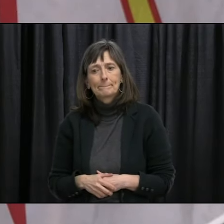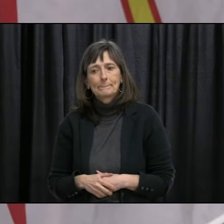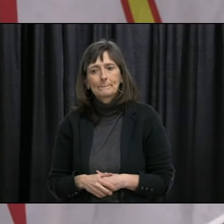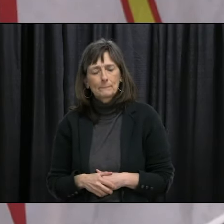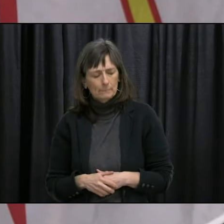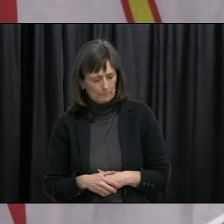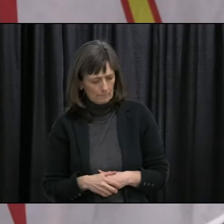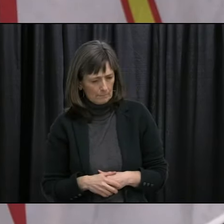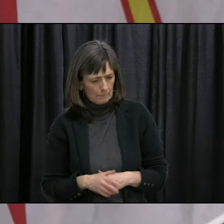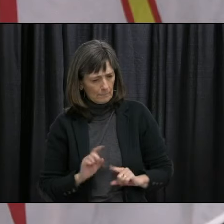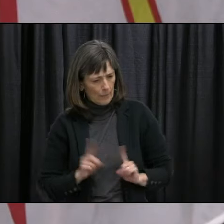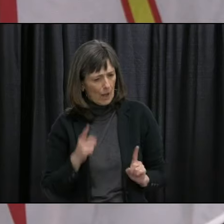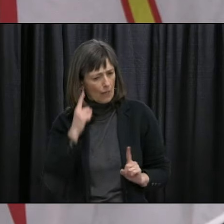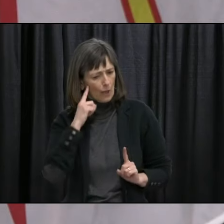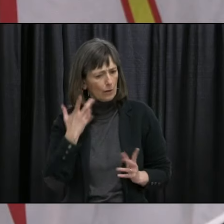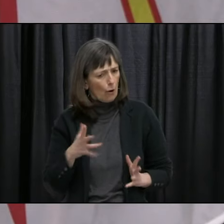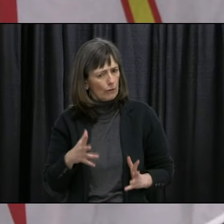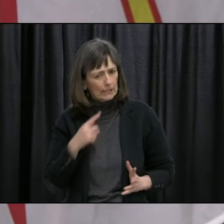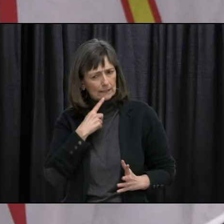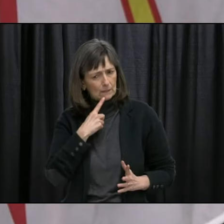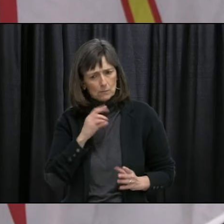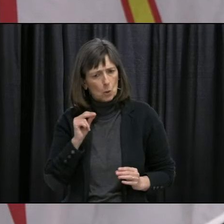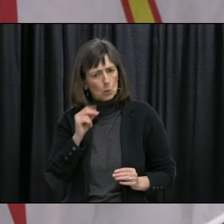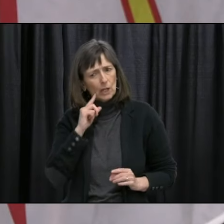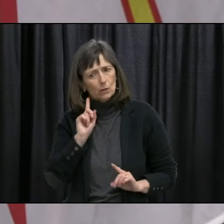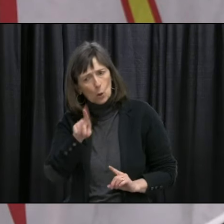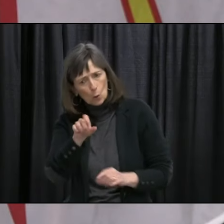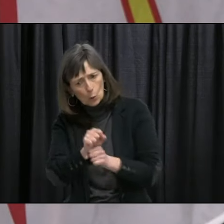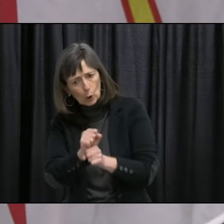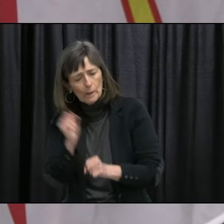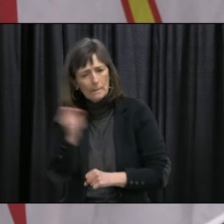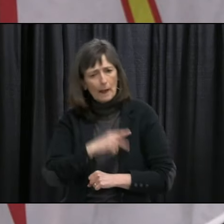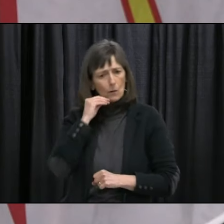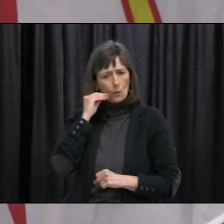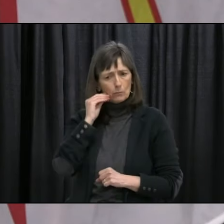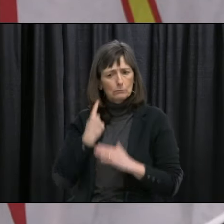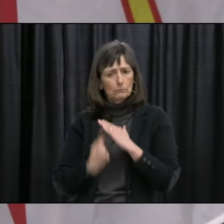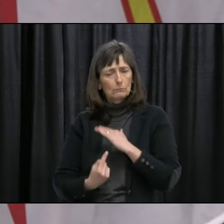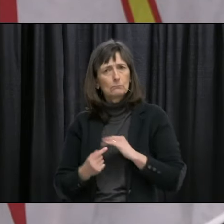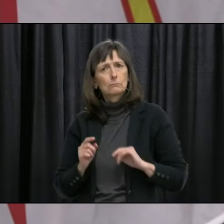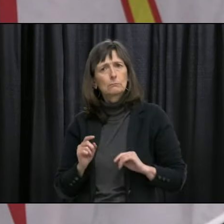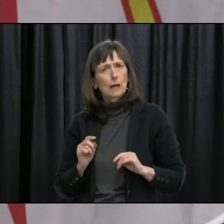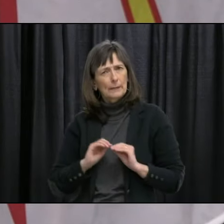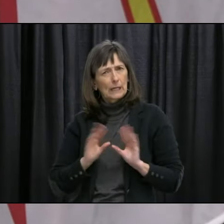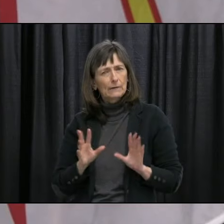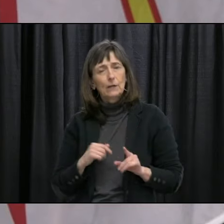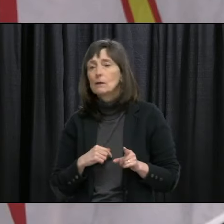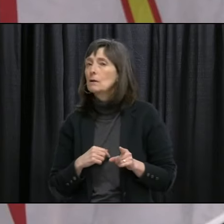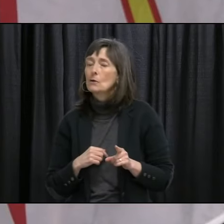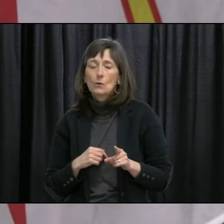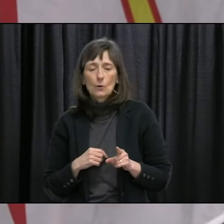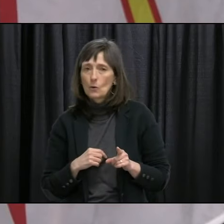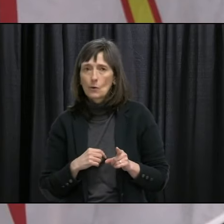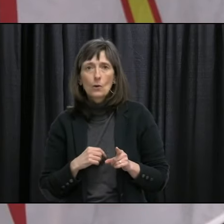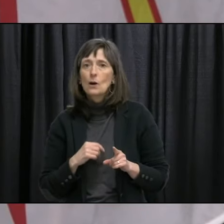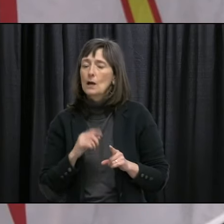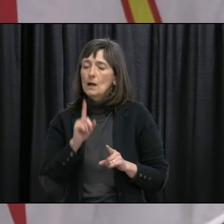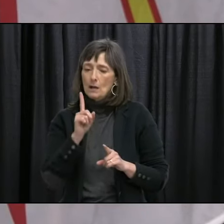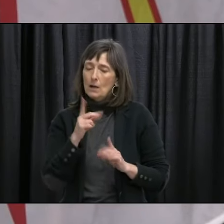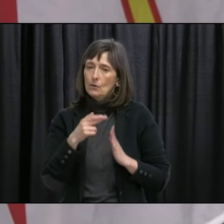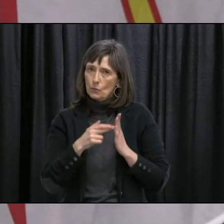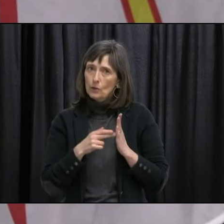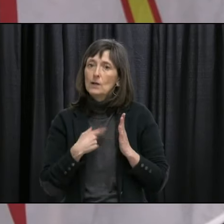But hasn't it been said that they do not and they can go and work side by side with these employees? I'm just trying to clarify here. No, so there is an order that says